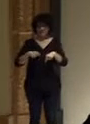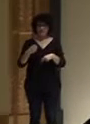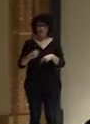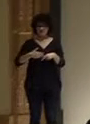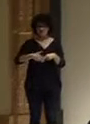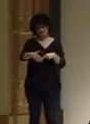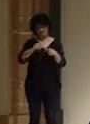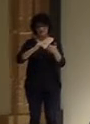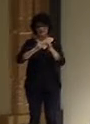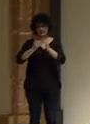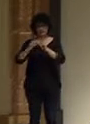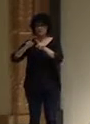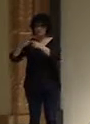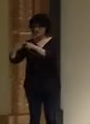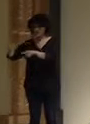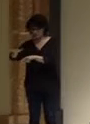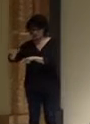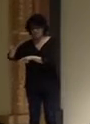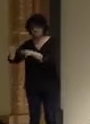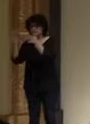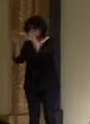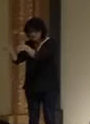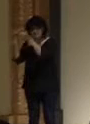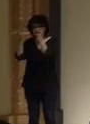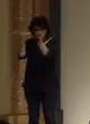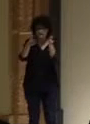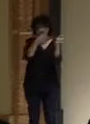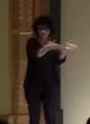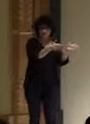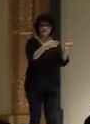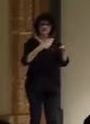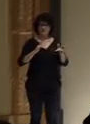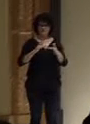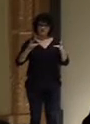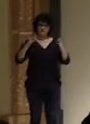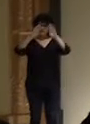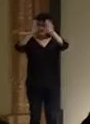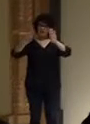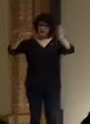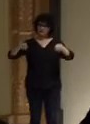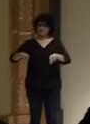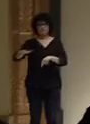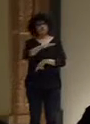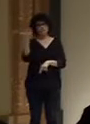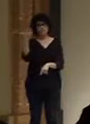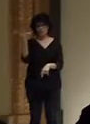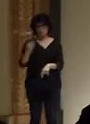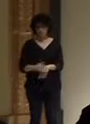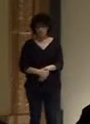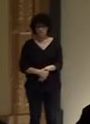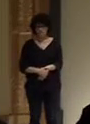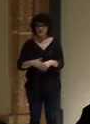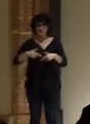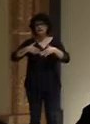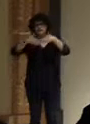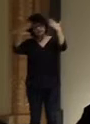particular attention and focus to the artists and companies from Porto. Here at Rivoli Theater, we have our day and night meeting point where you